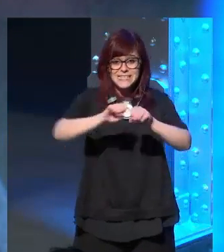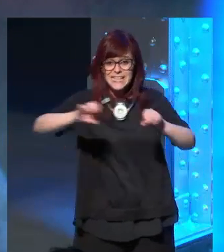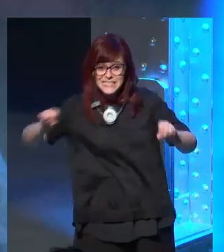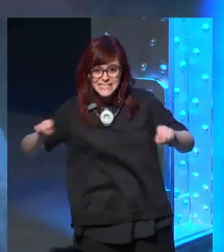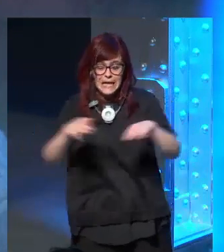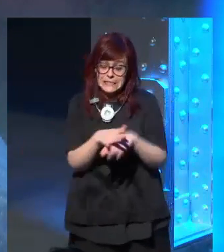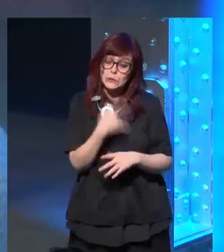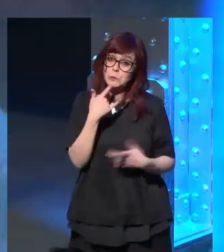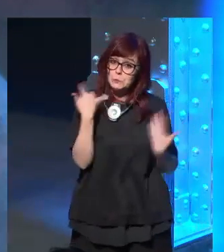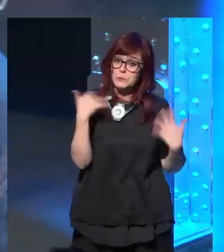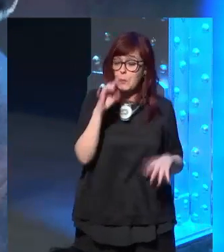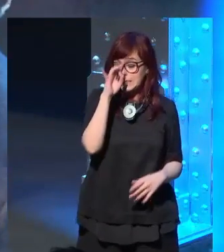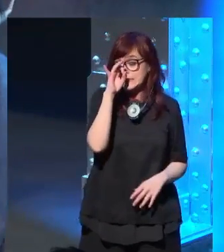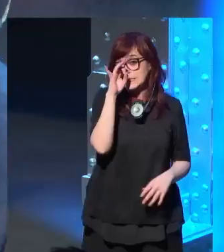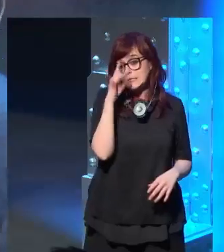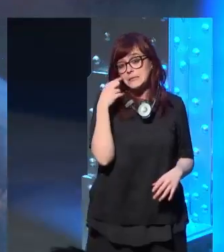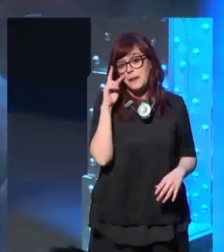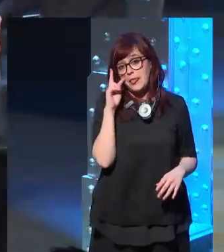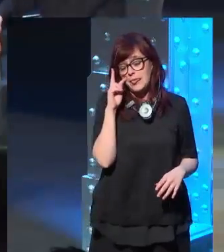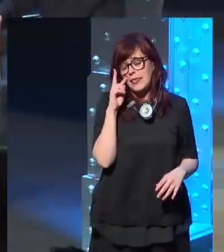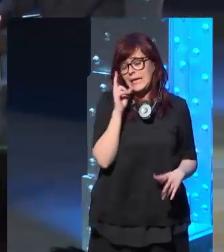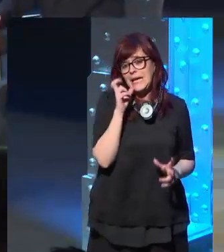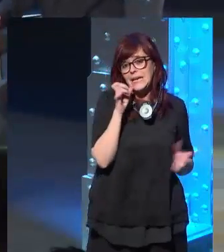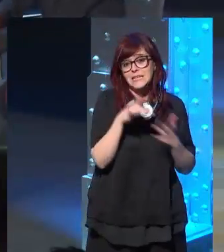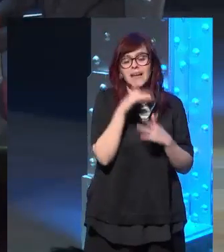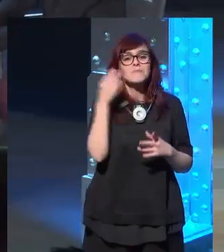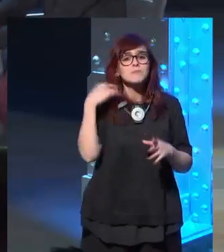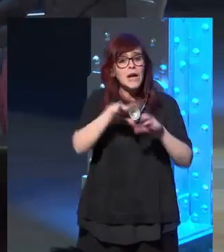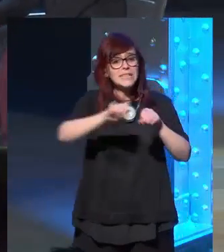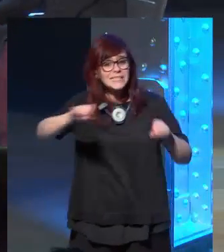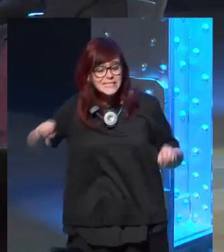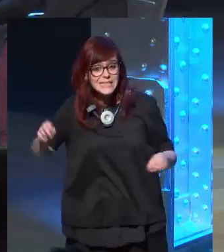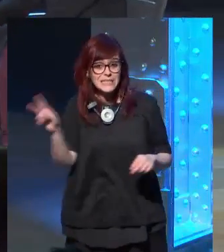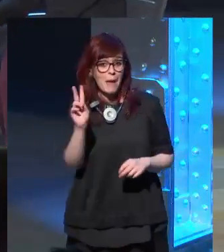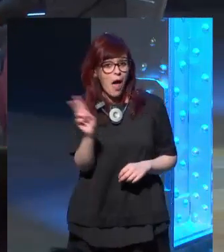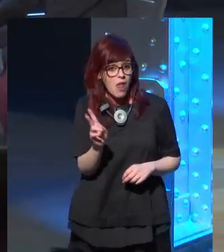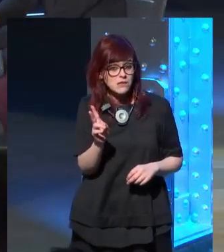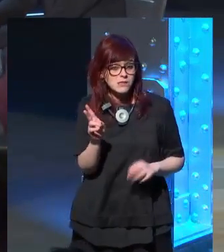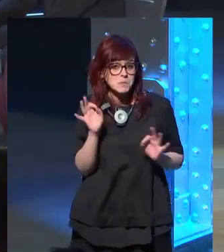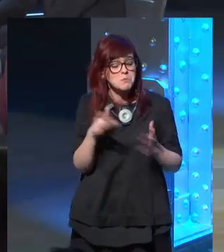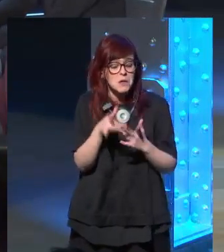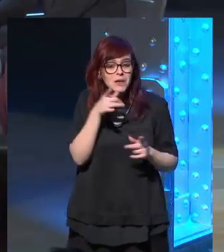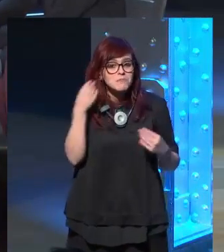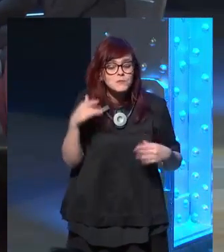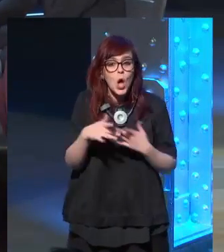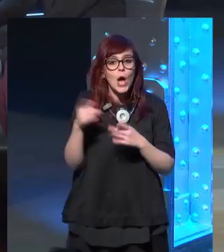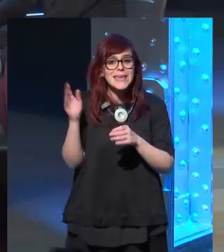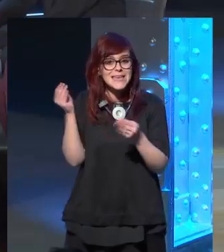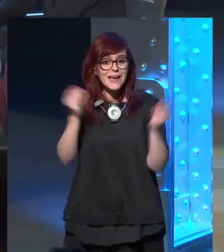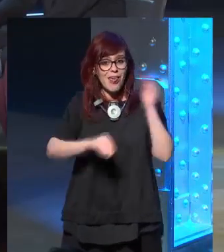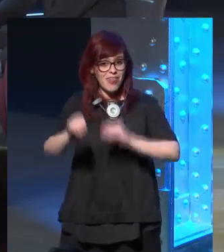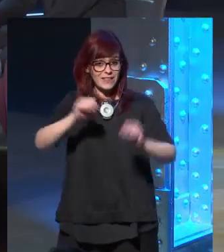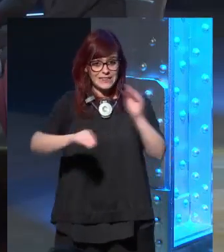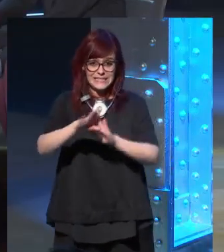horrible result, but it was a really good evening. But so everybody comes with ingredients to create one dish under